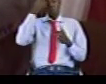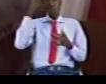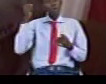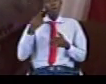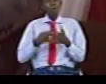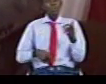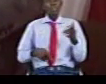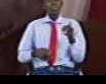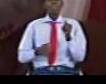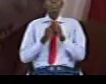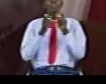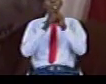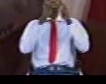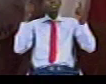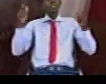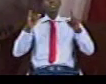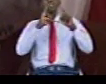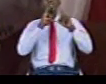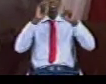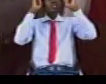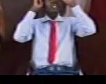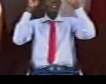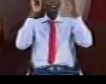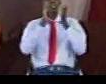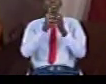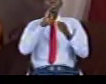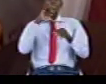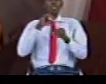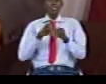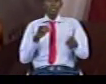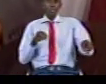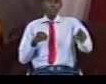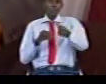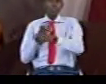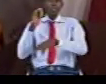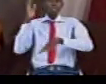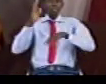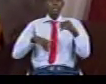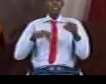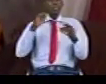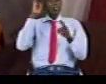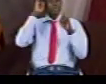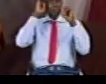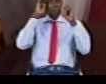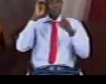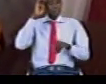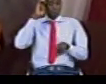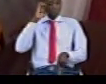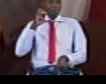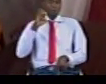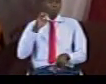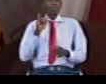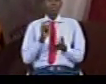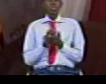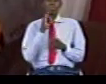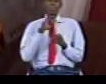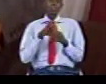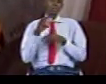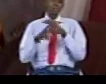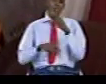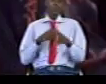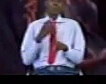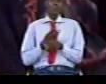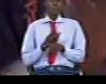Because greater is he that is in you than he that is in the world. Where